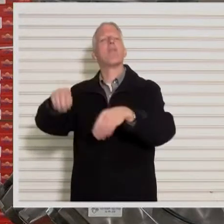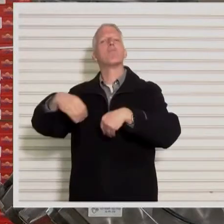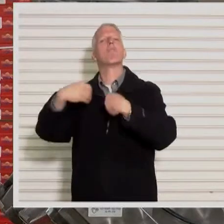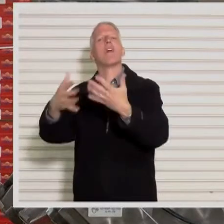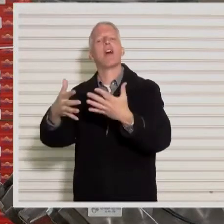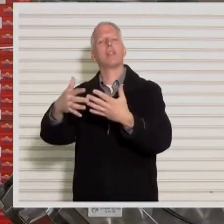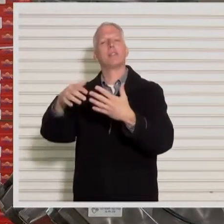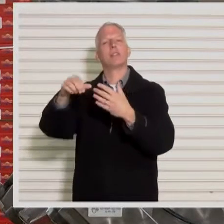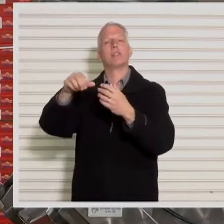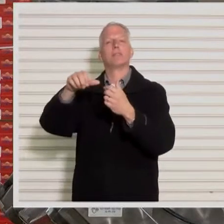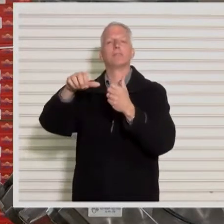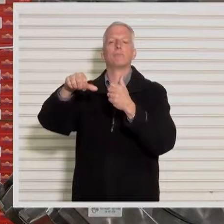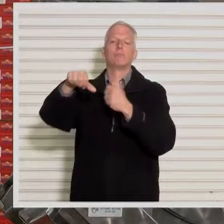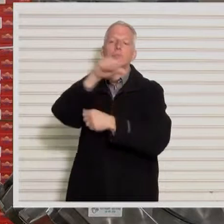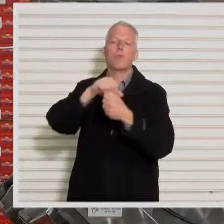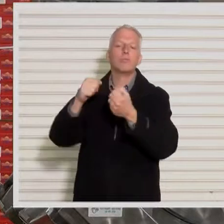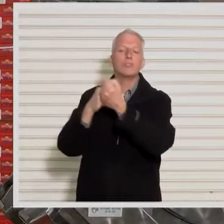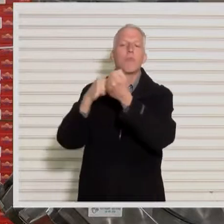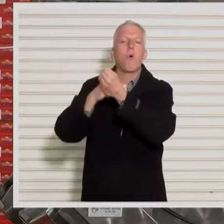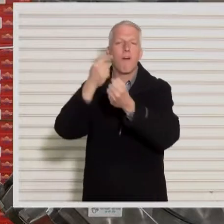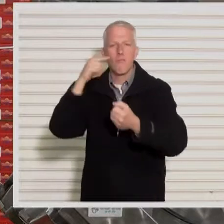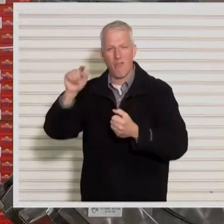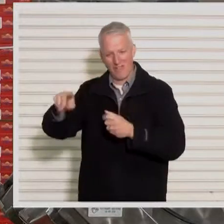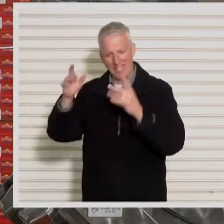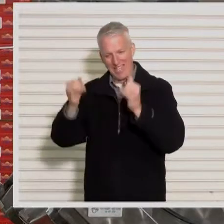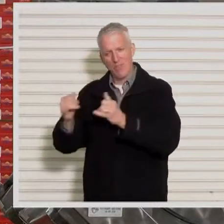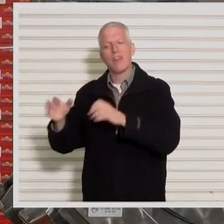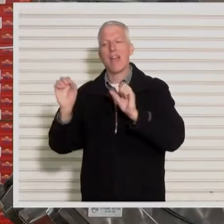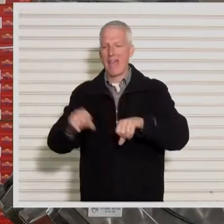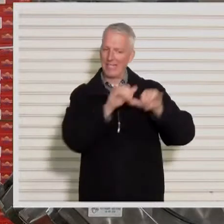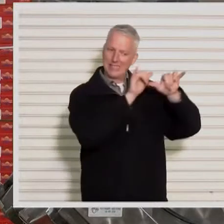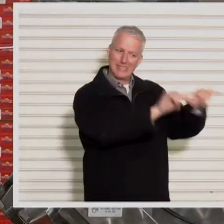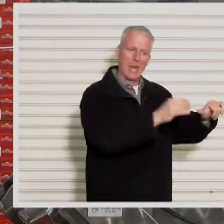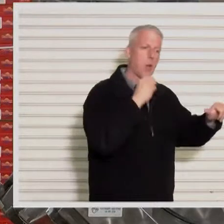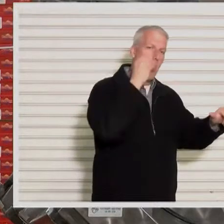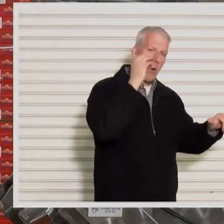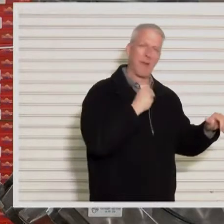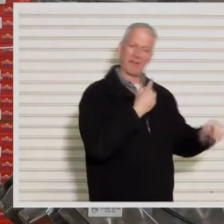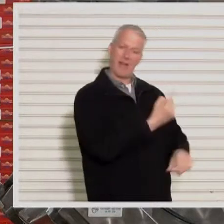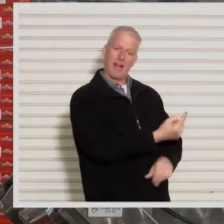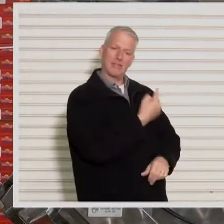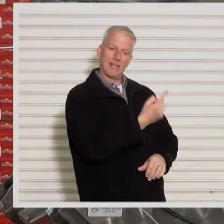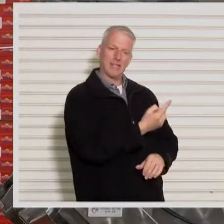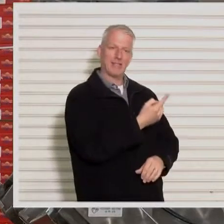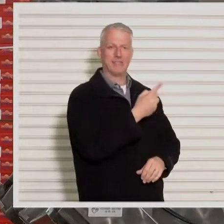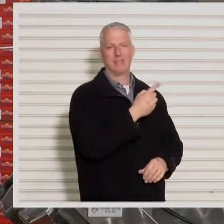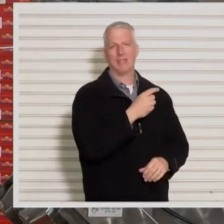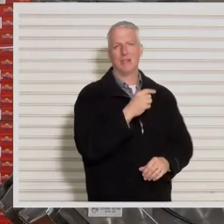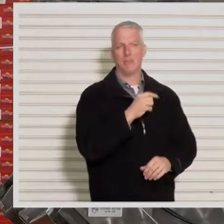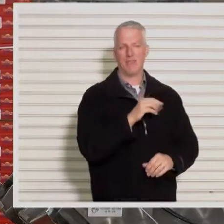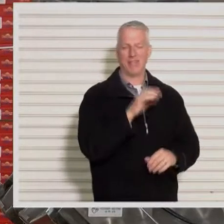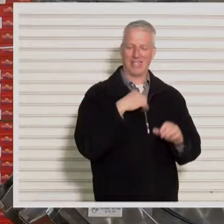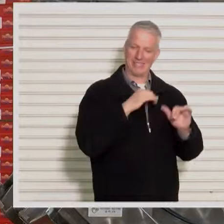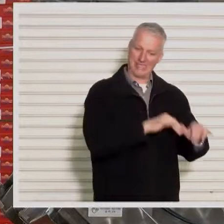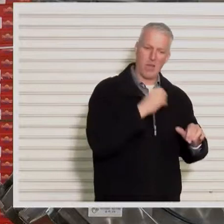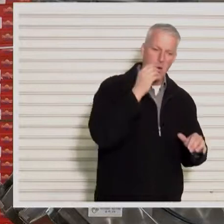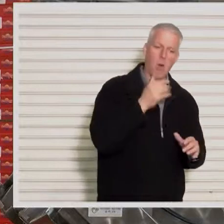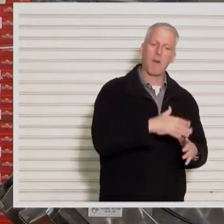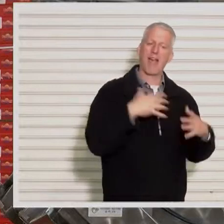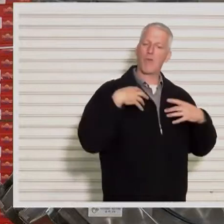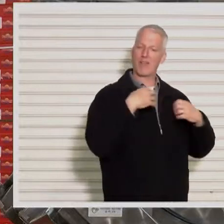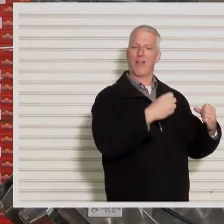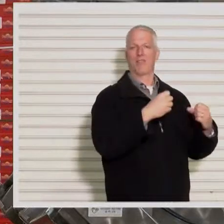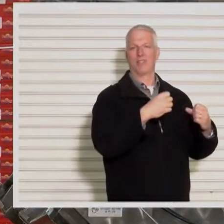social supports for these individuals so that they could stay home and quarantine or isolate when they were sick, and their families could